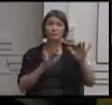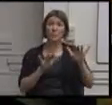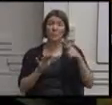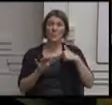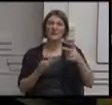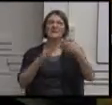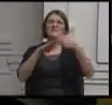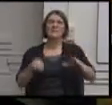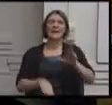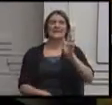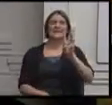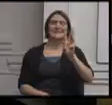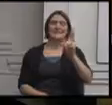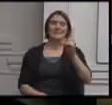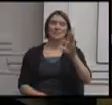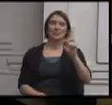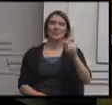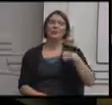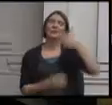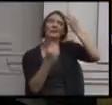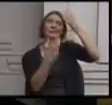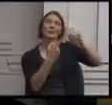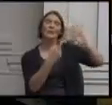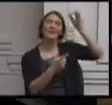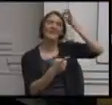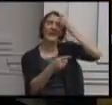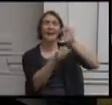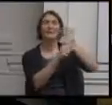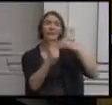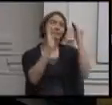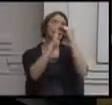which is the way we report to the federal government every year.